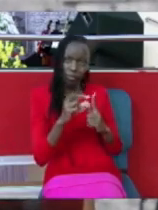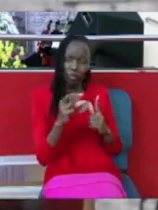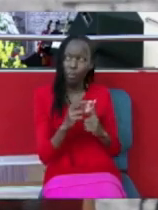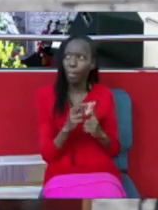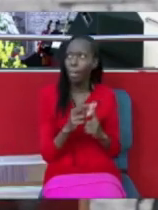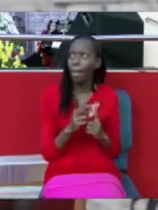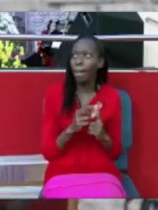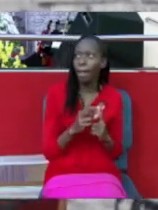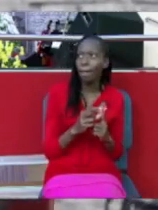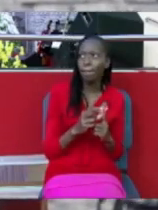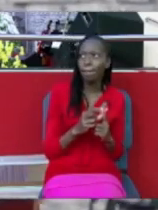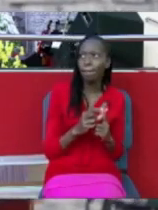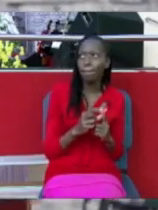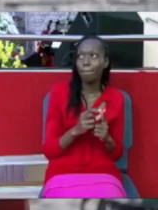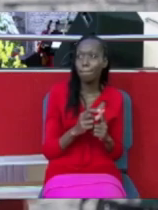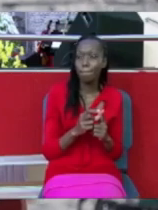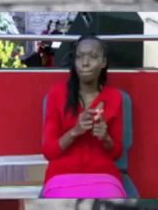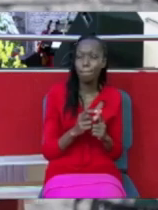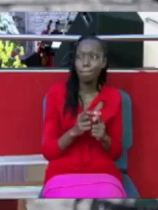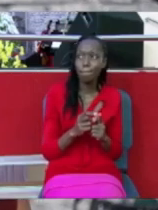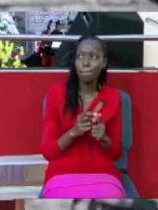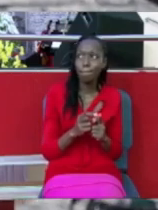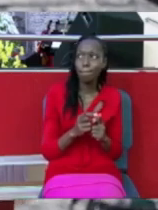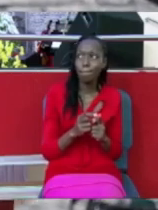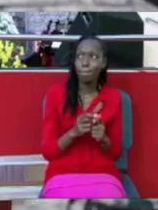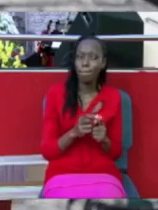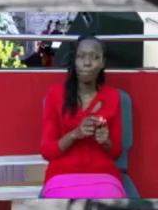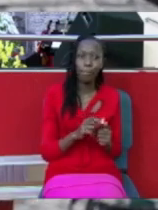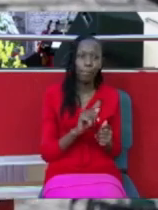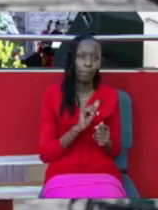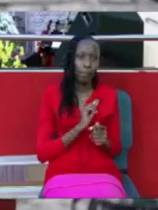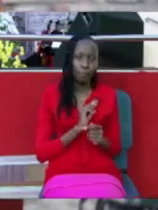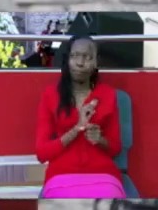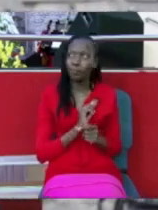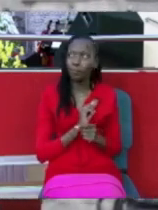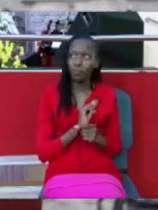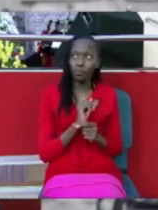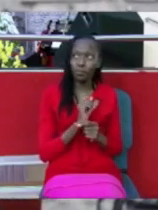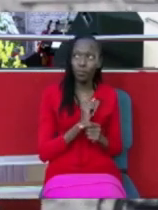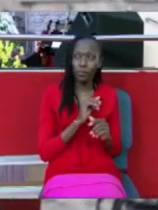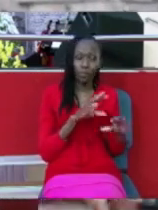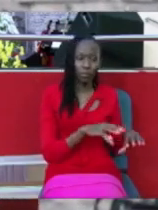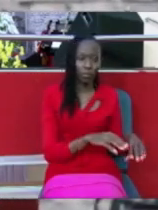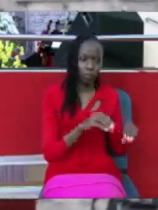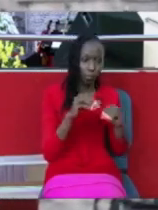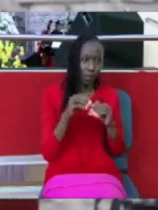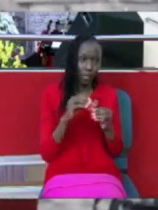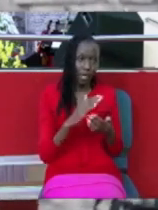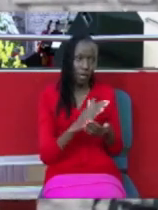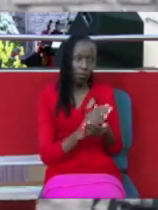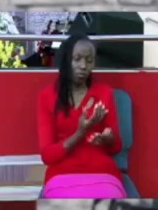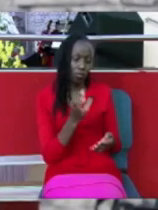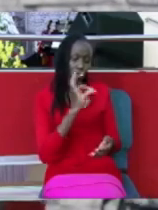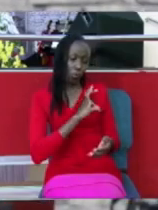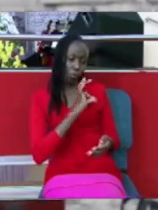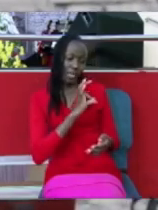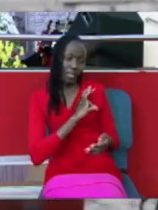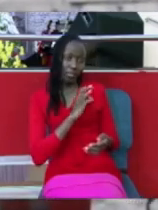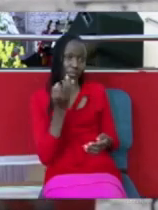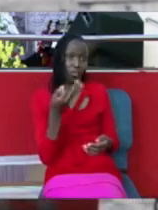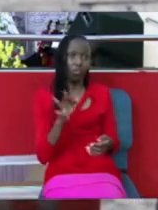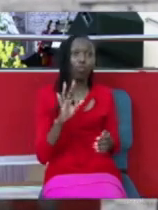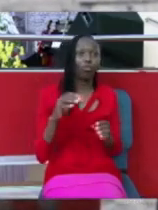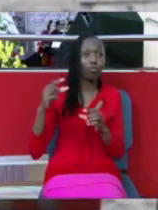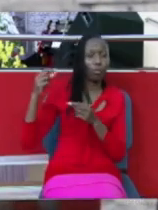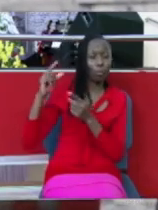as I try to wind up. Kwa haraka ninapojaribu kutamatisha. I want us to pick a few benefits of meditation. Ningetaka